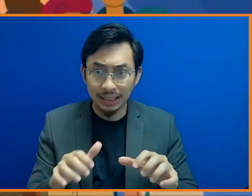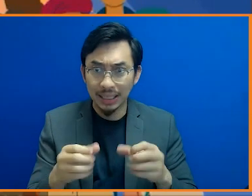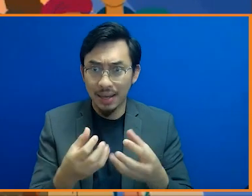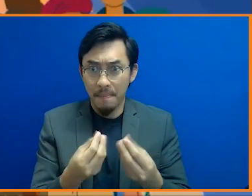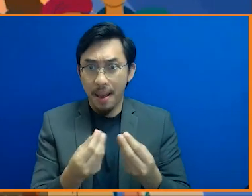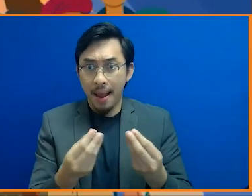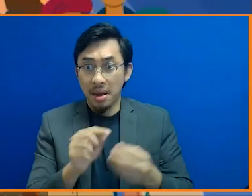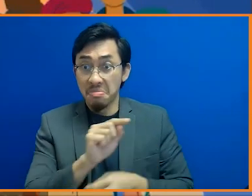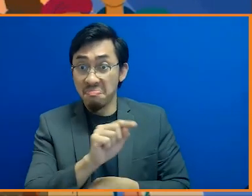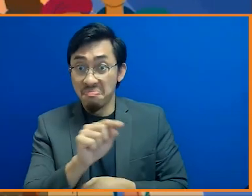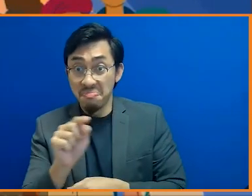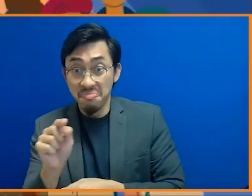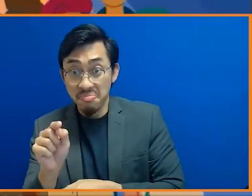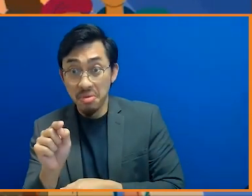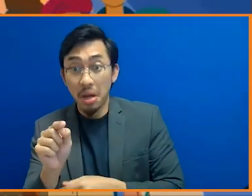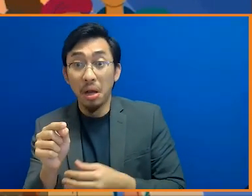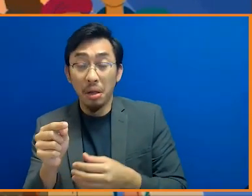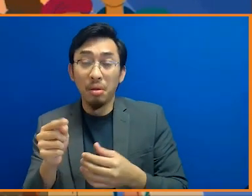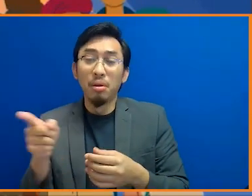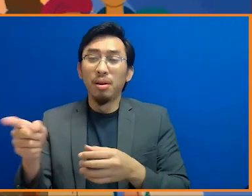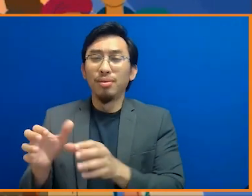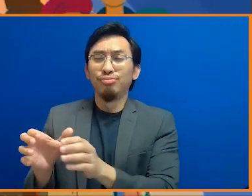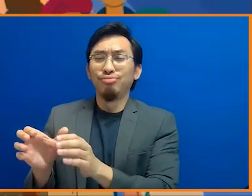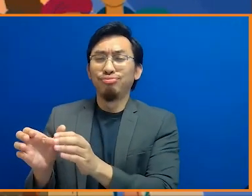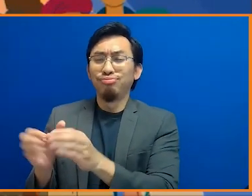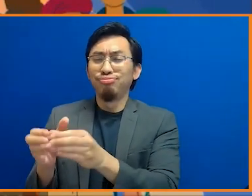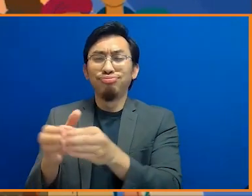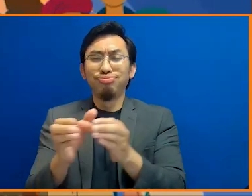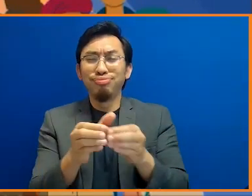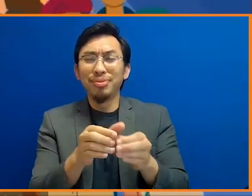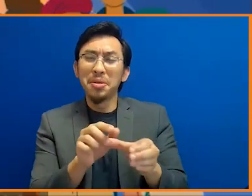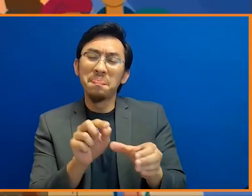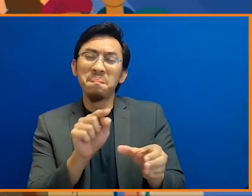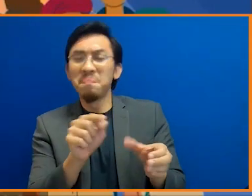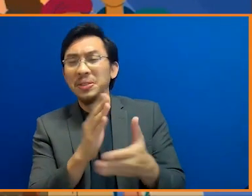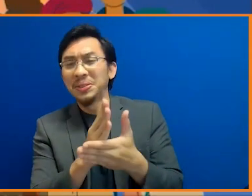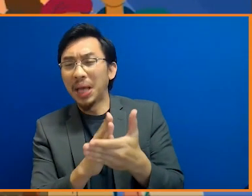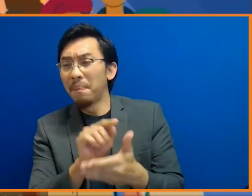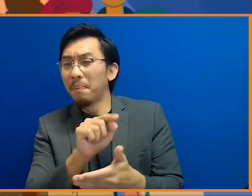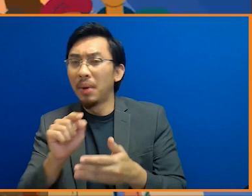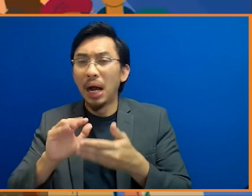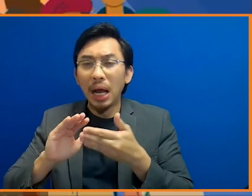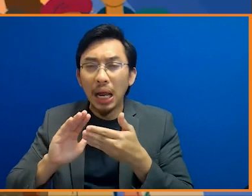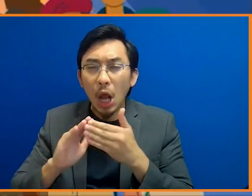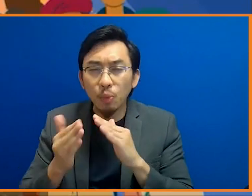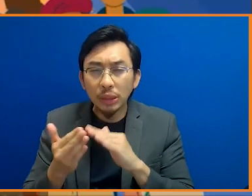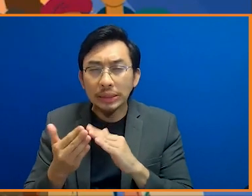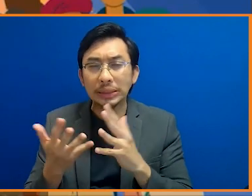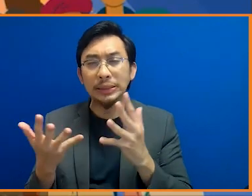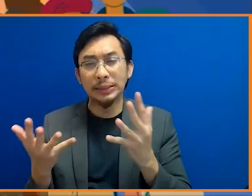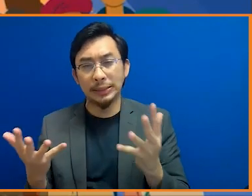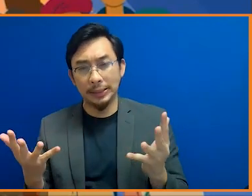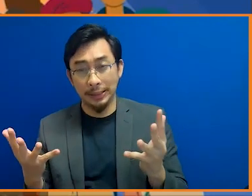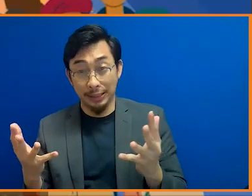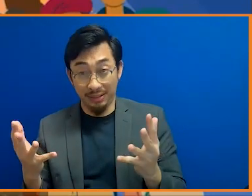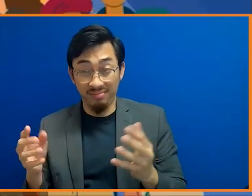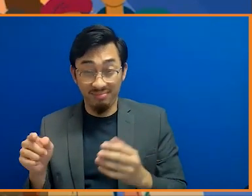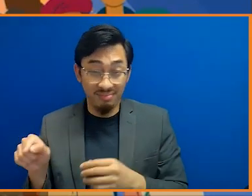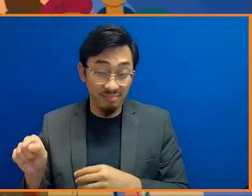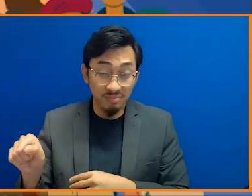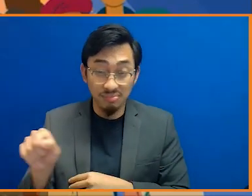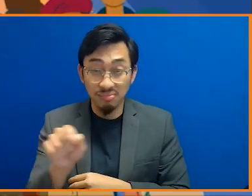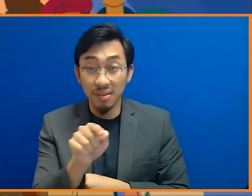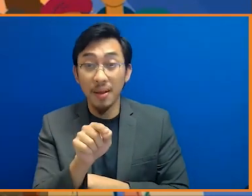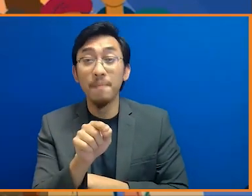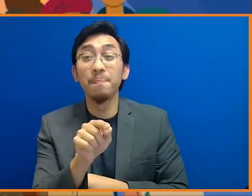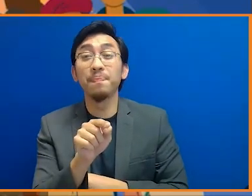reactive actions being delivered by stakeholders or even the community. Uh,